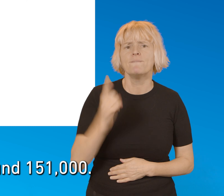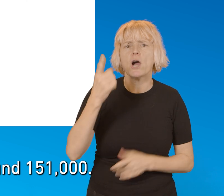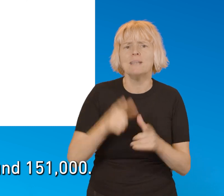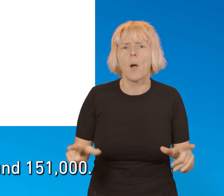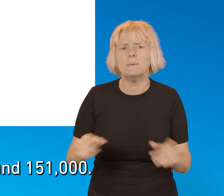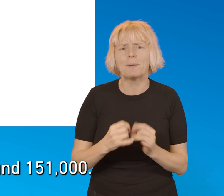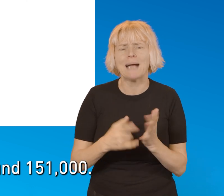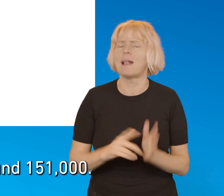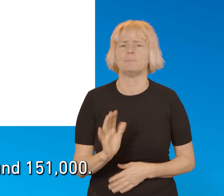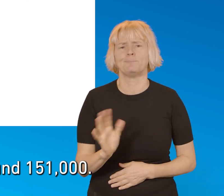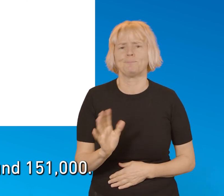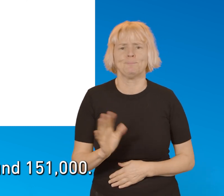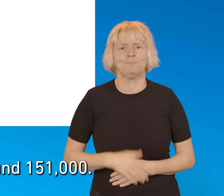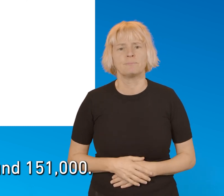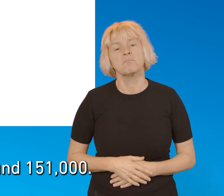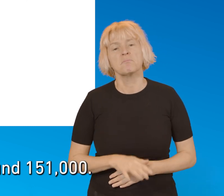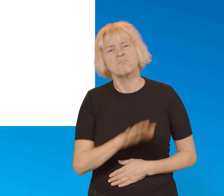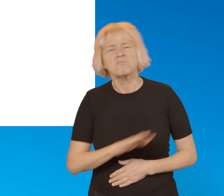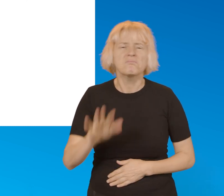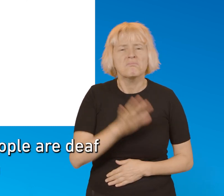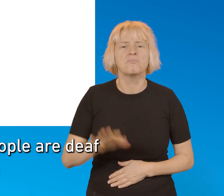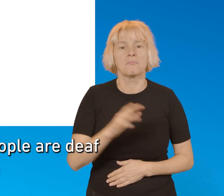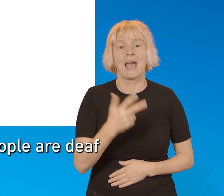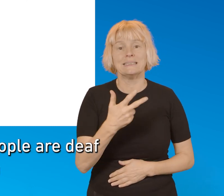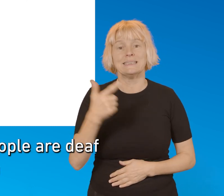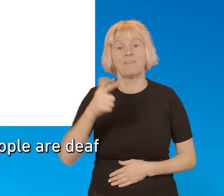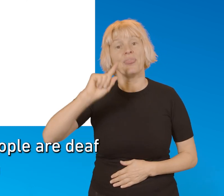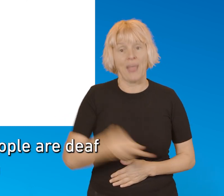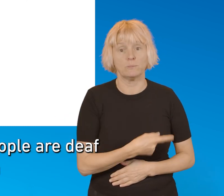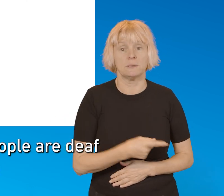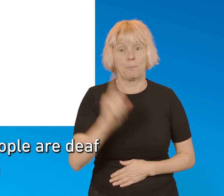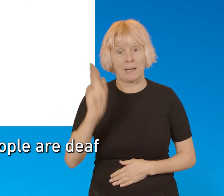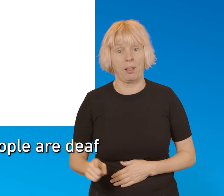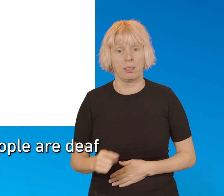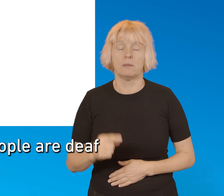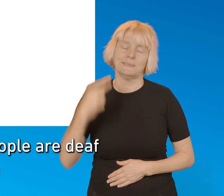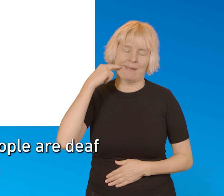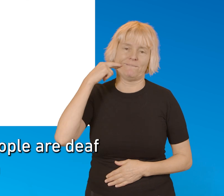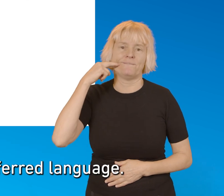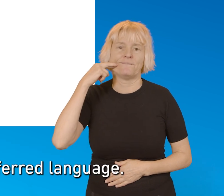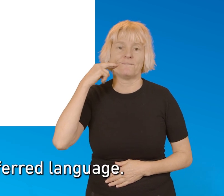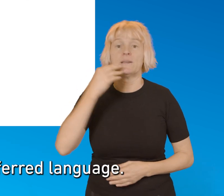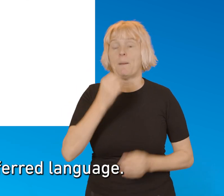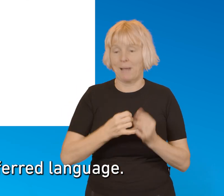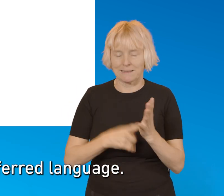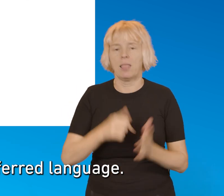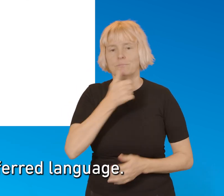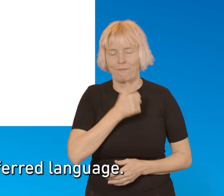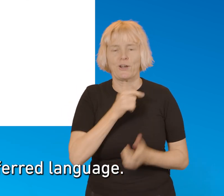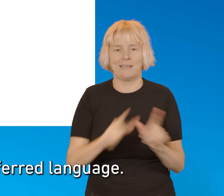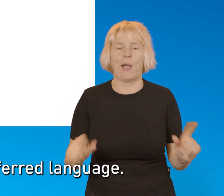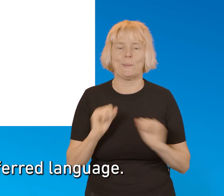is estimated to be around 151,000. And of those, 87,000 people are deaf and British Sign Language is